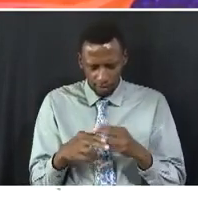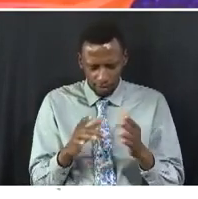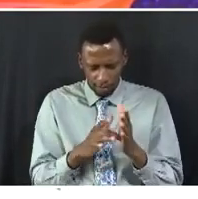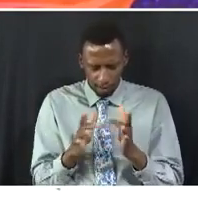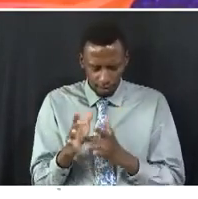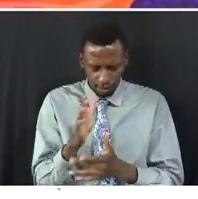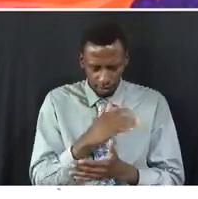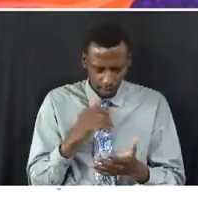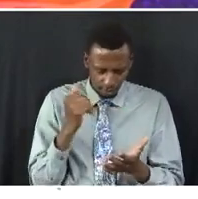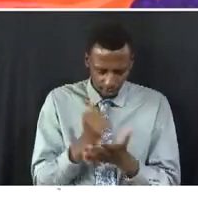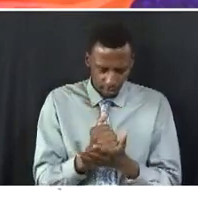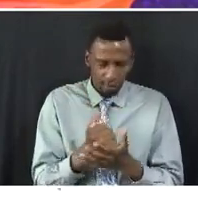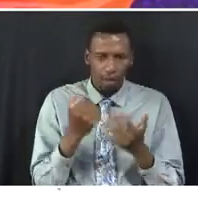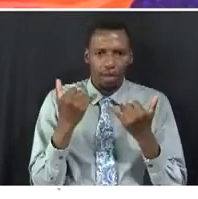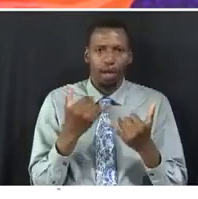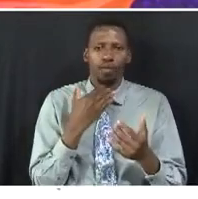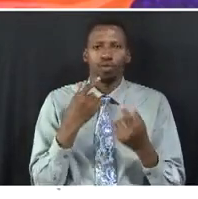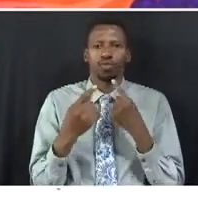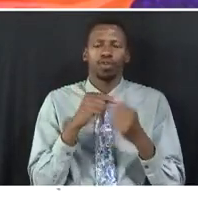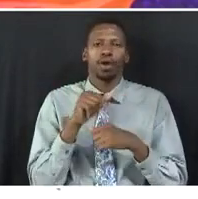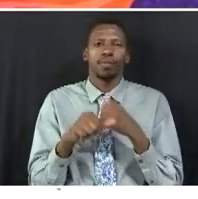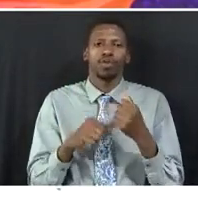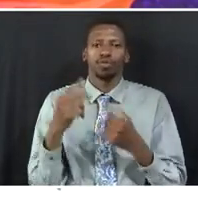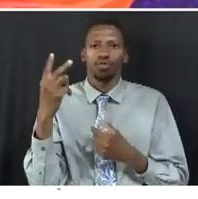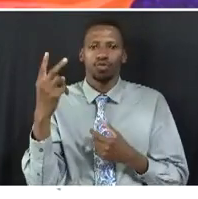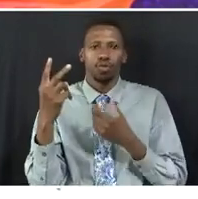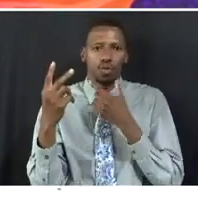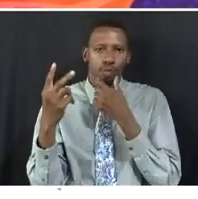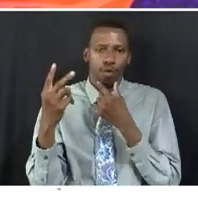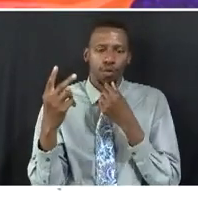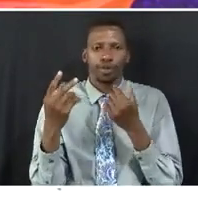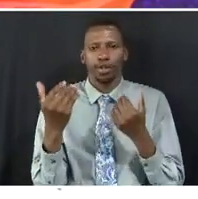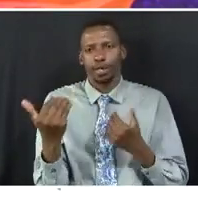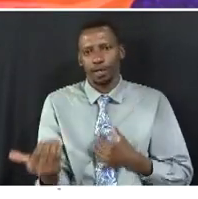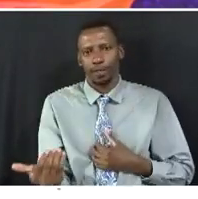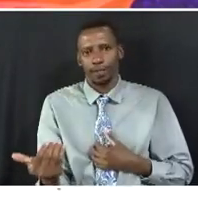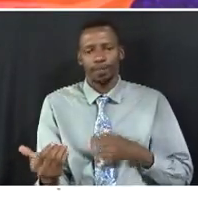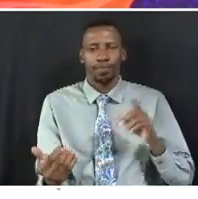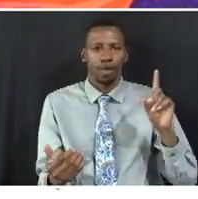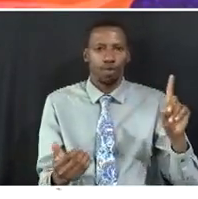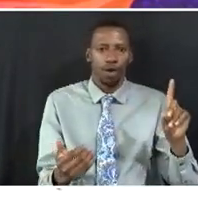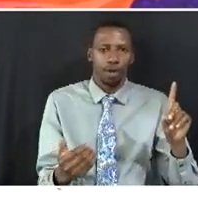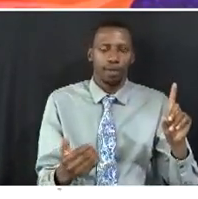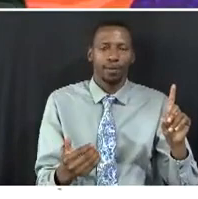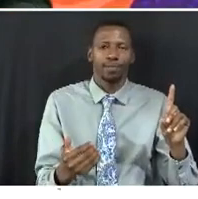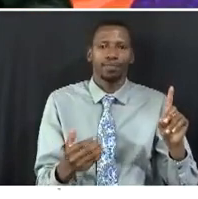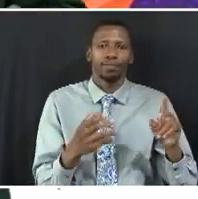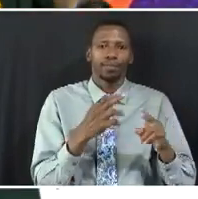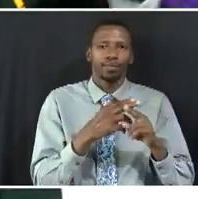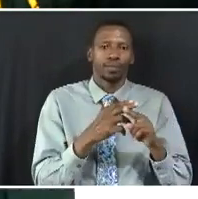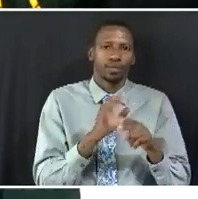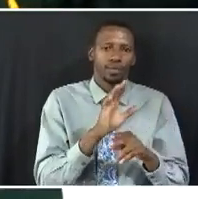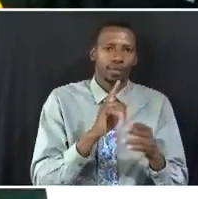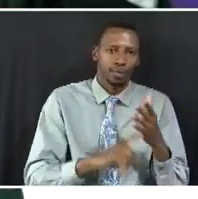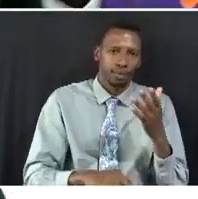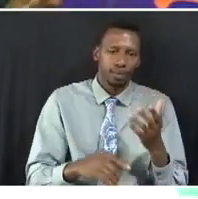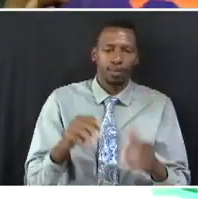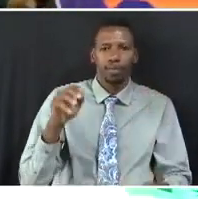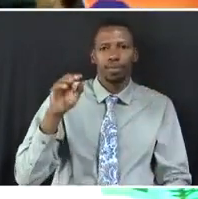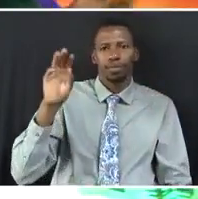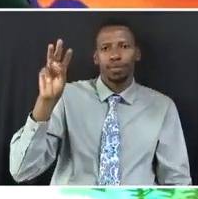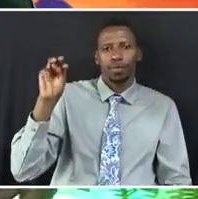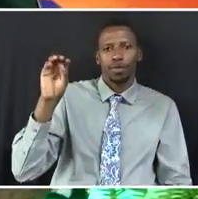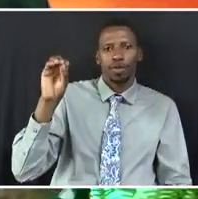Amen. I'm going to talk about two young boys. One of them is known as